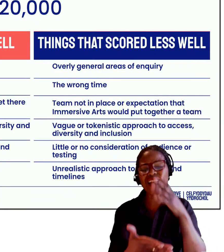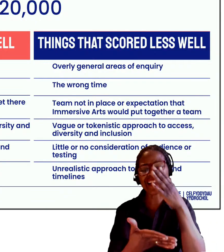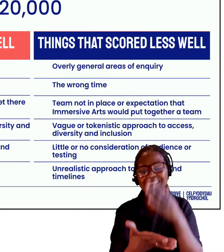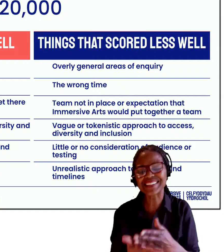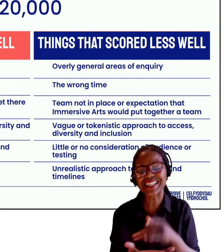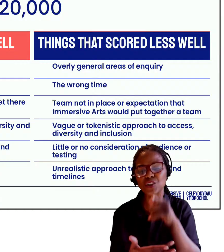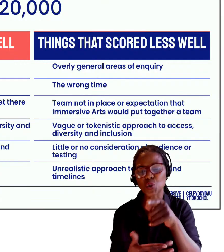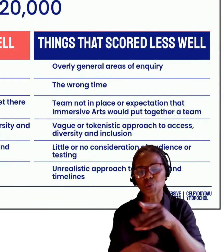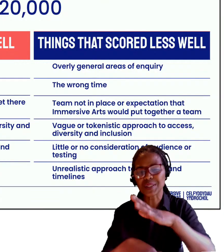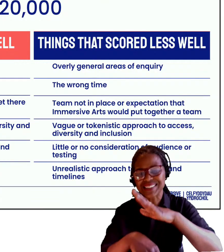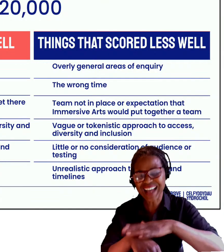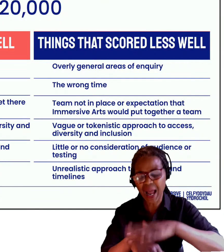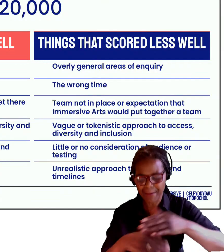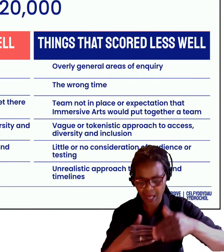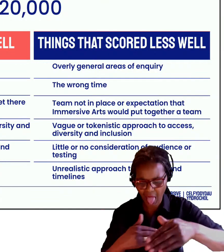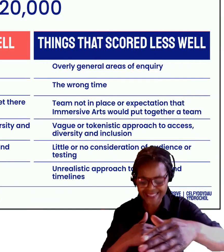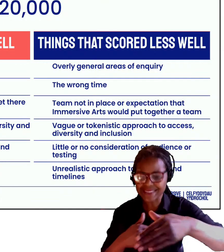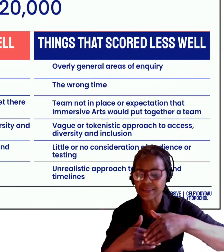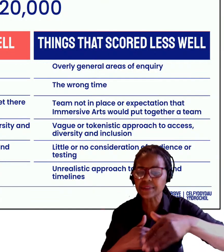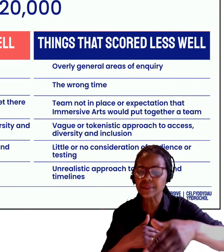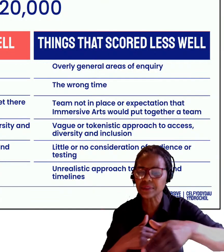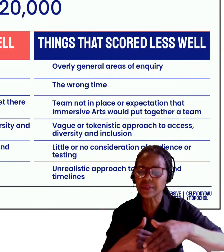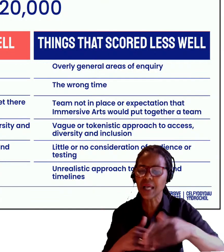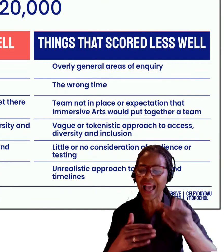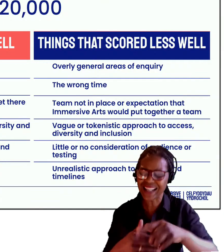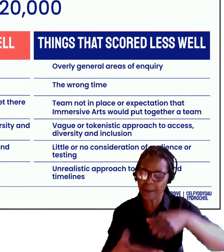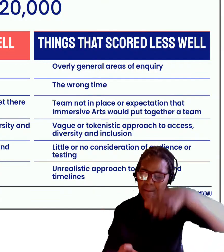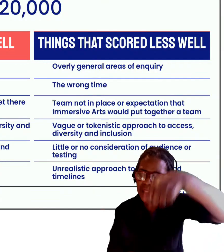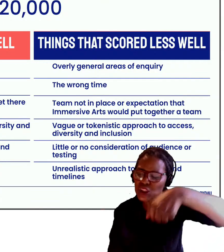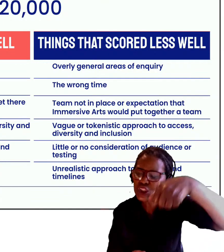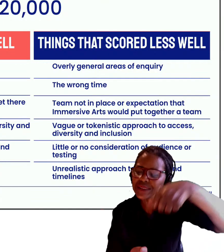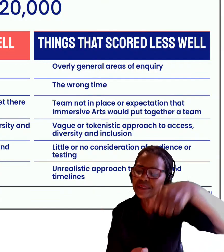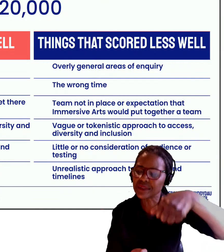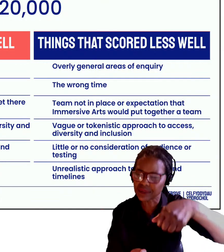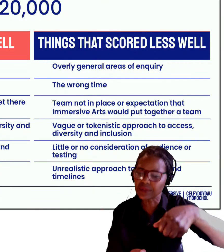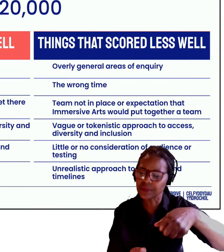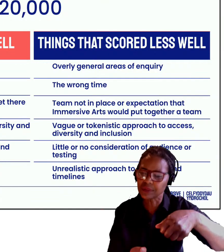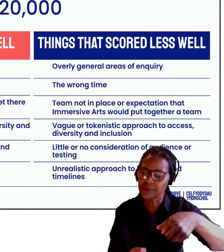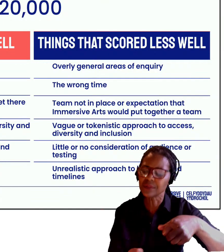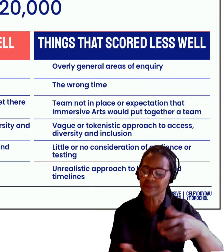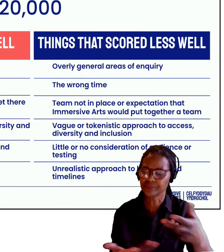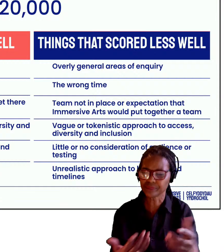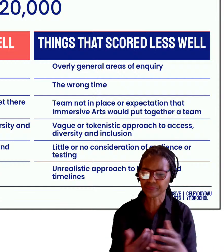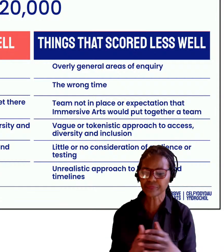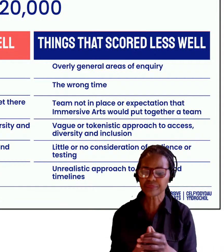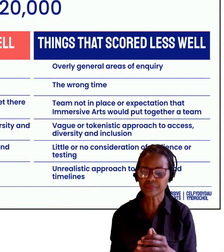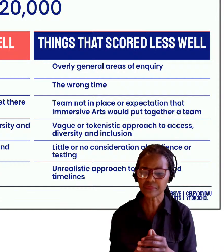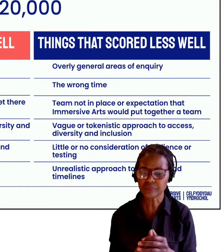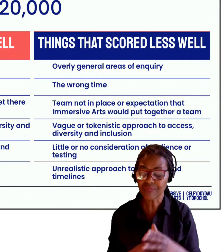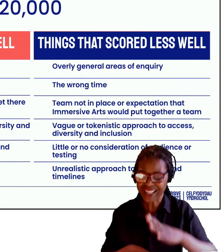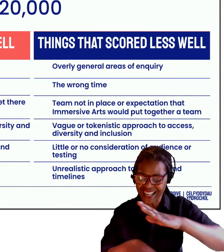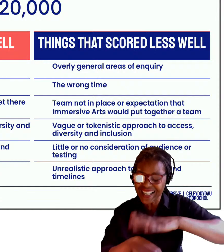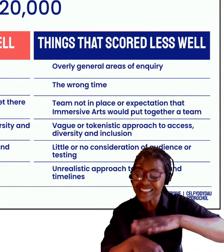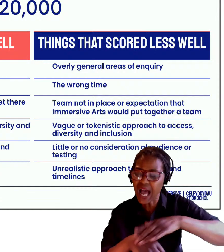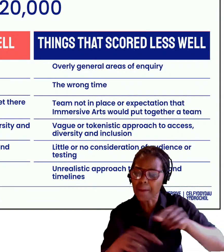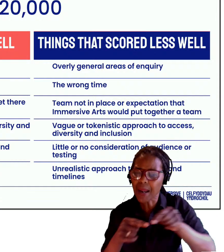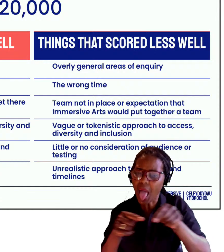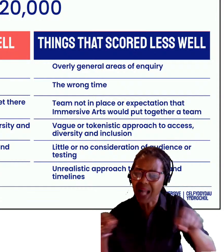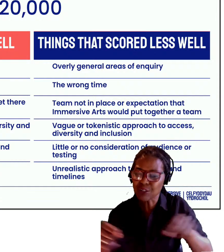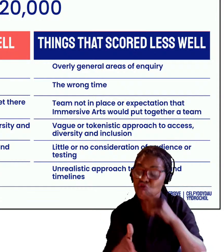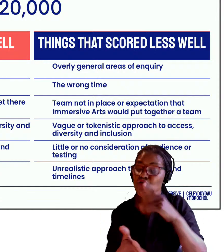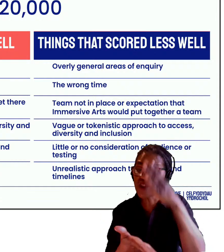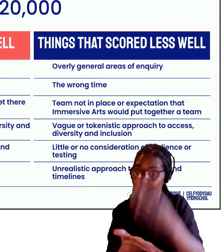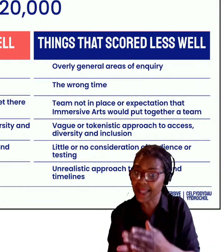had their time factored into the budget at an appropriate rate, and where timelines were realistic, implying